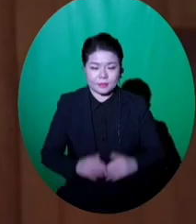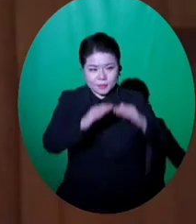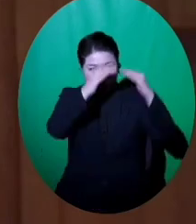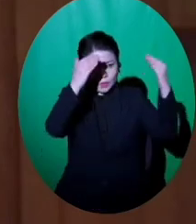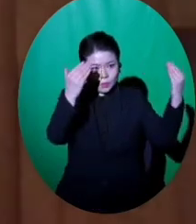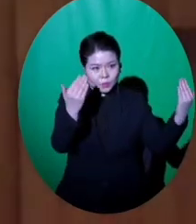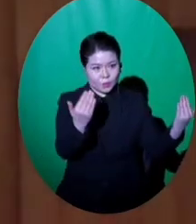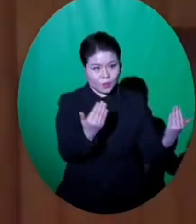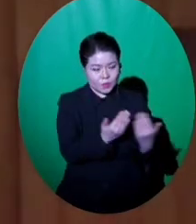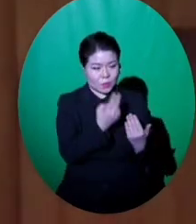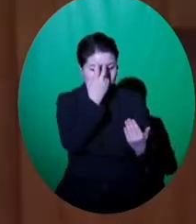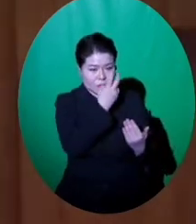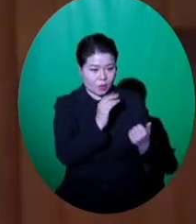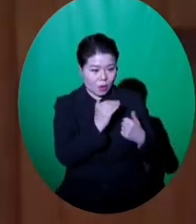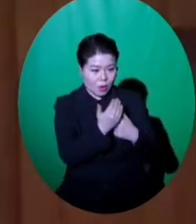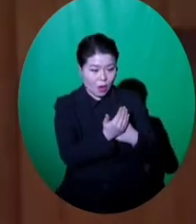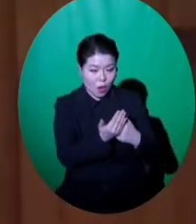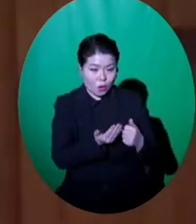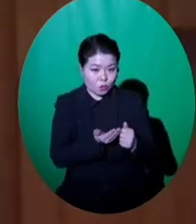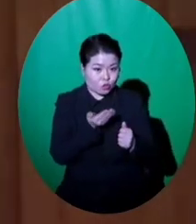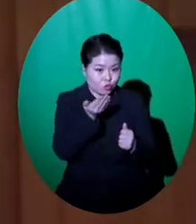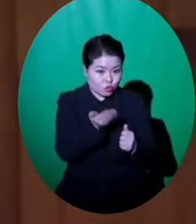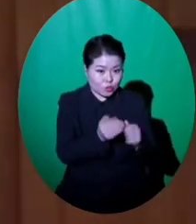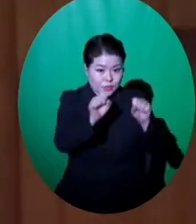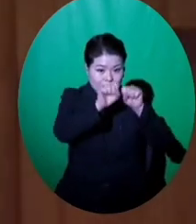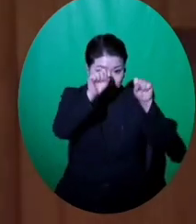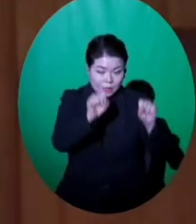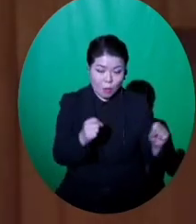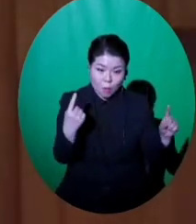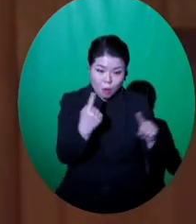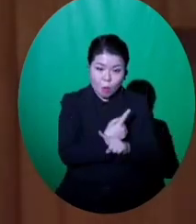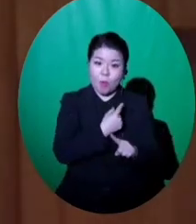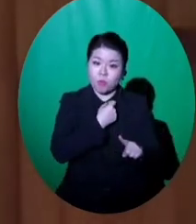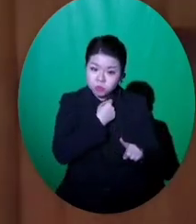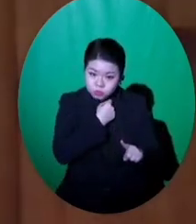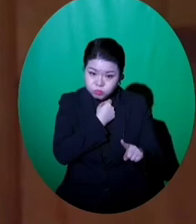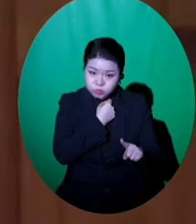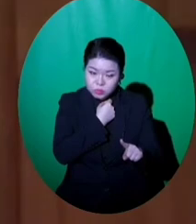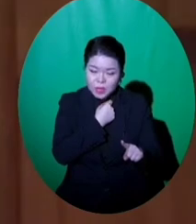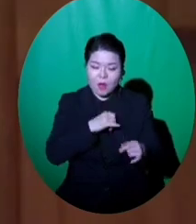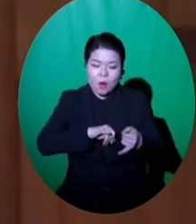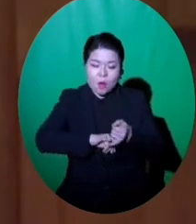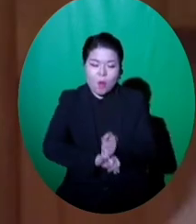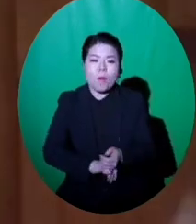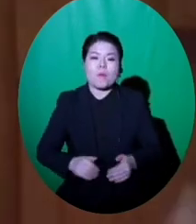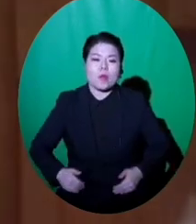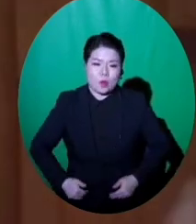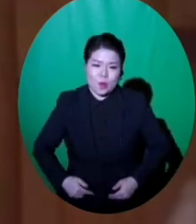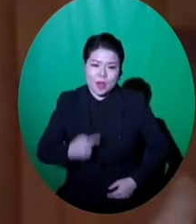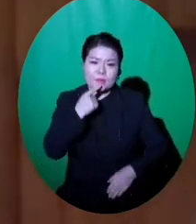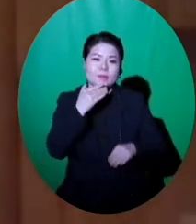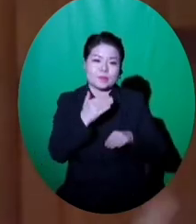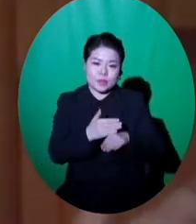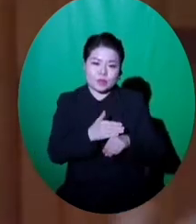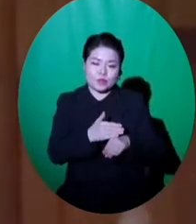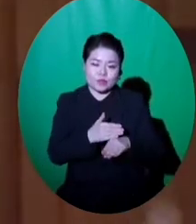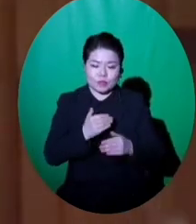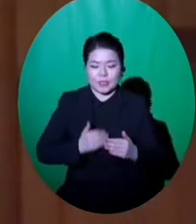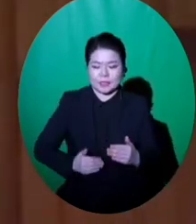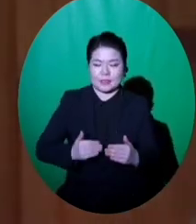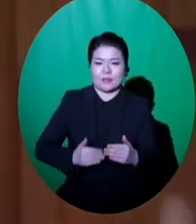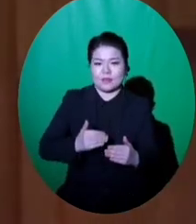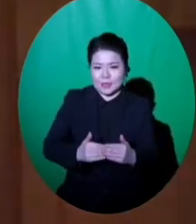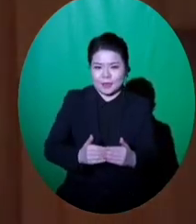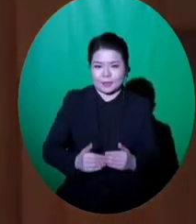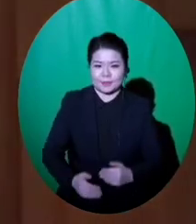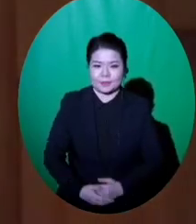And that's what I think is necessary. I don't think we want to appoint one person, especially not